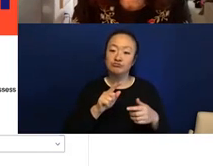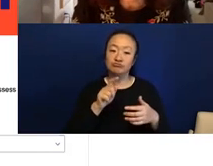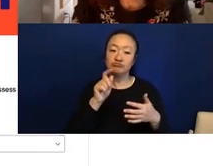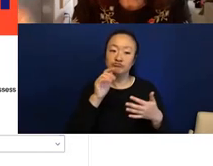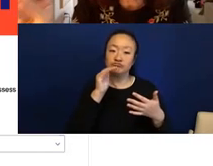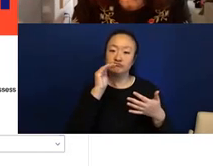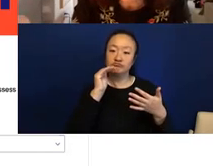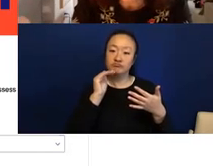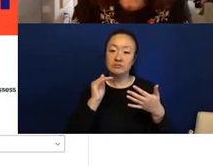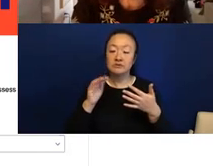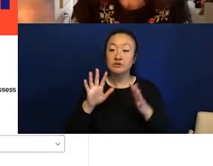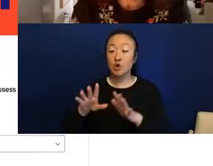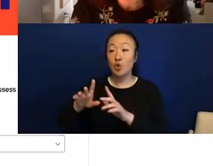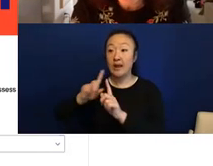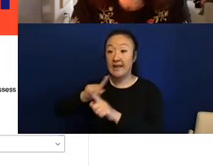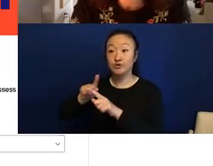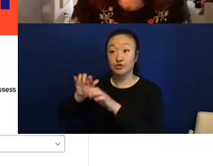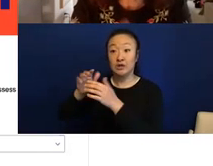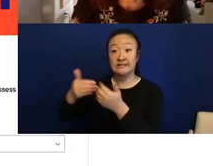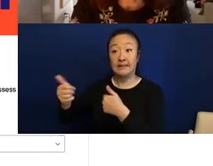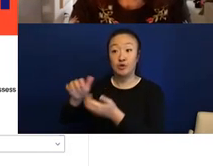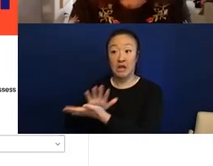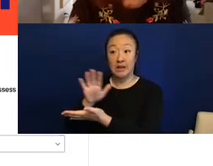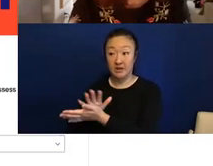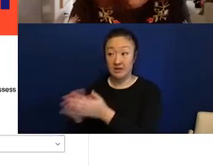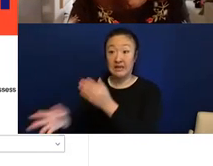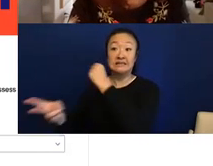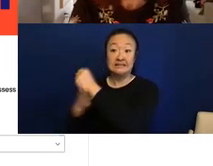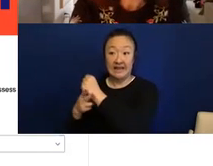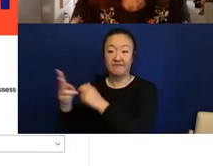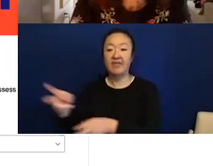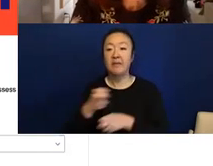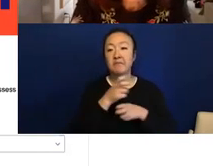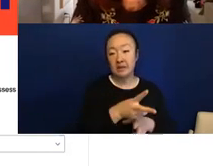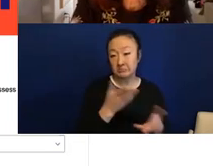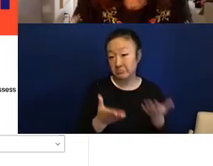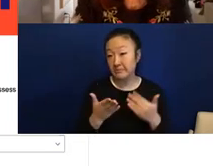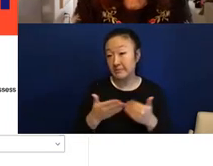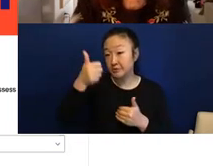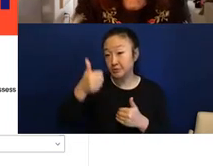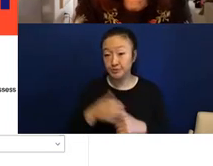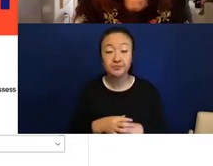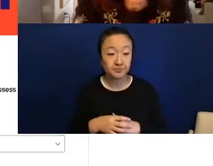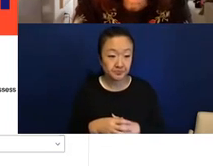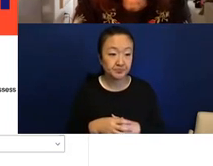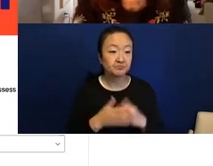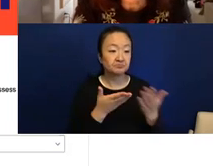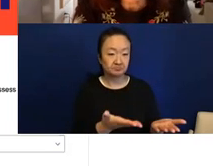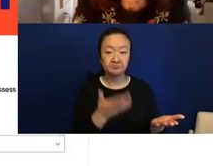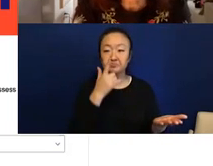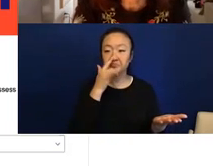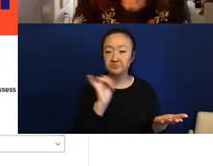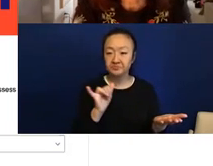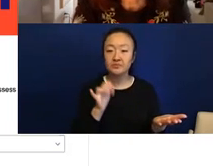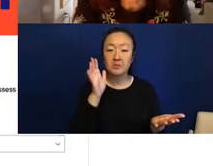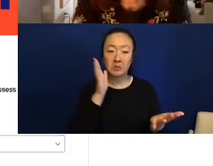separate document, save them, and then paste them in when you're done. So this is what it looks like. We've gone